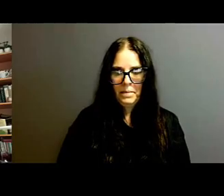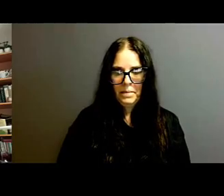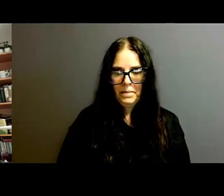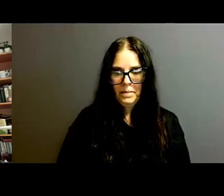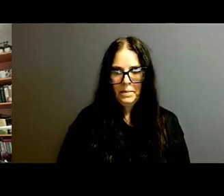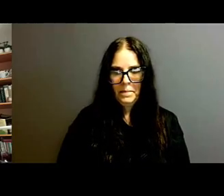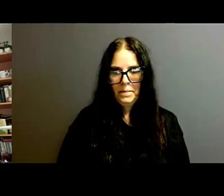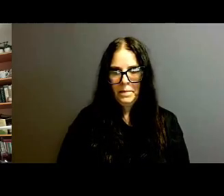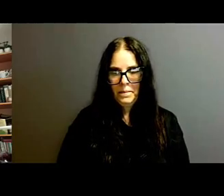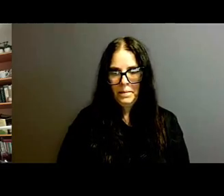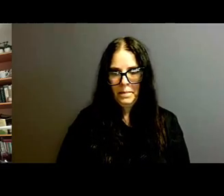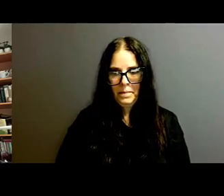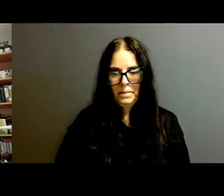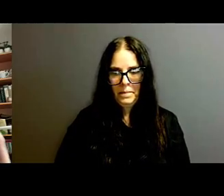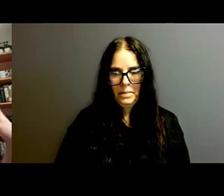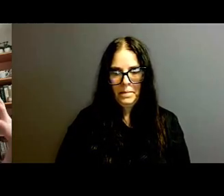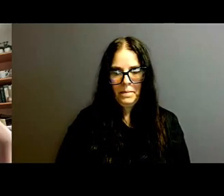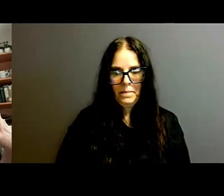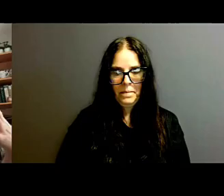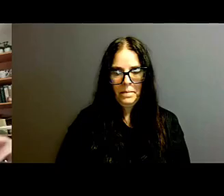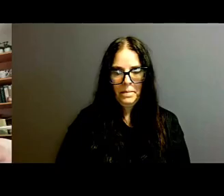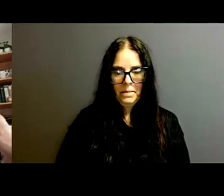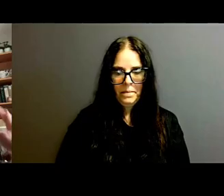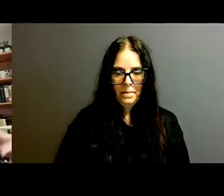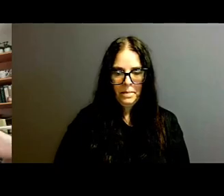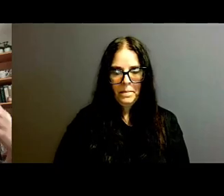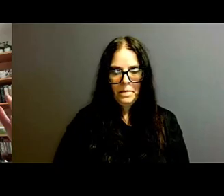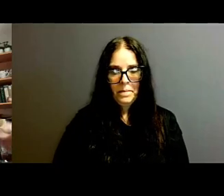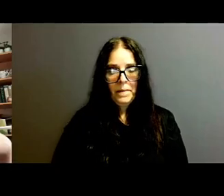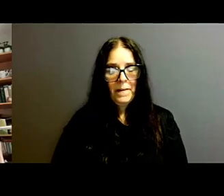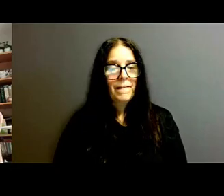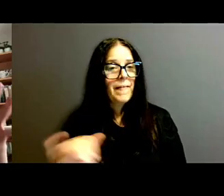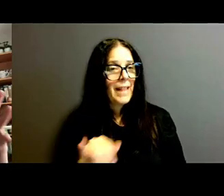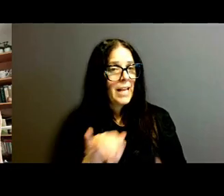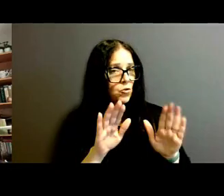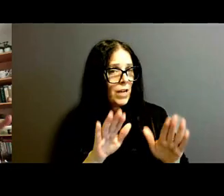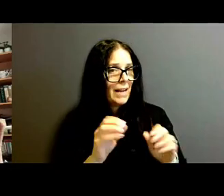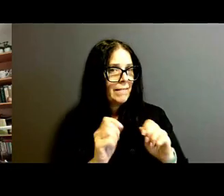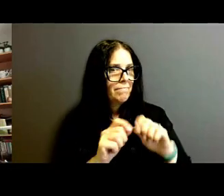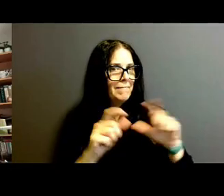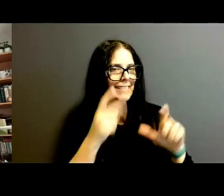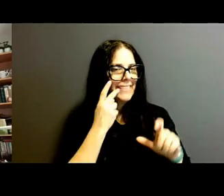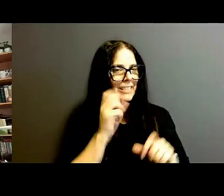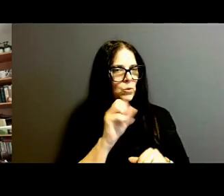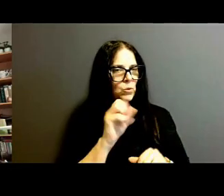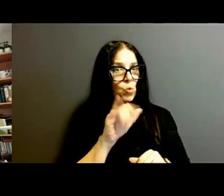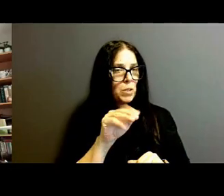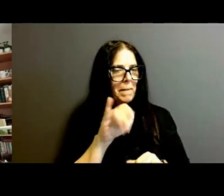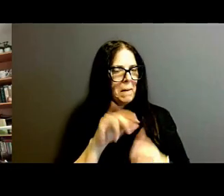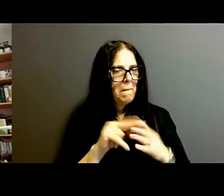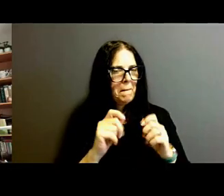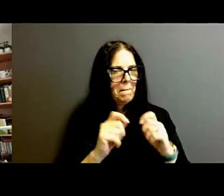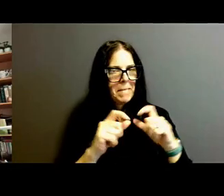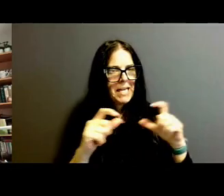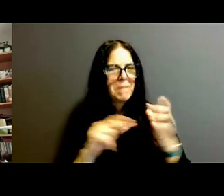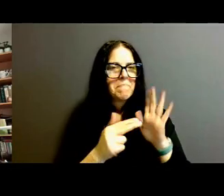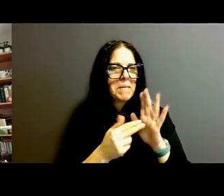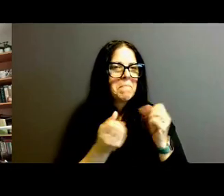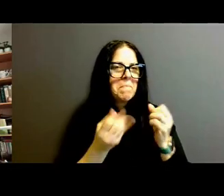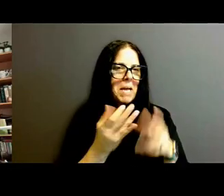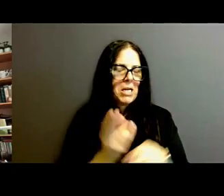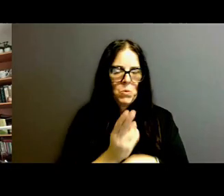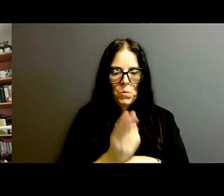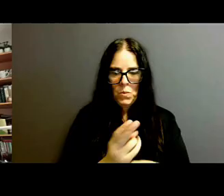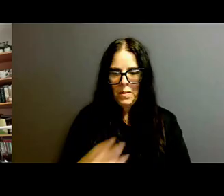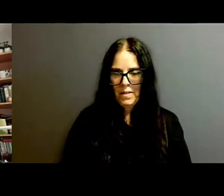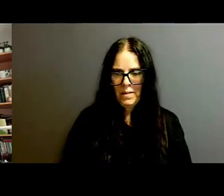Even if it repeats, that's great. That's going to give us a bigger bubble to kind of let us know. Social media is still kind of coming up as one of the first ones. And when we talk